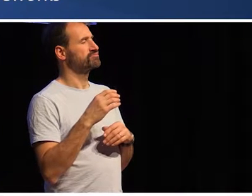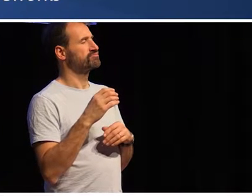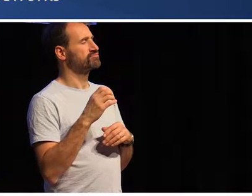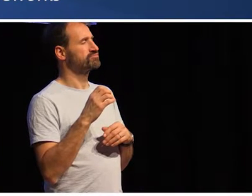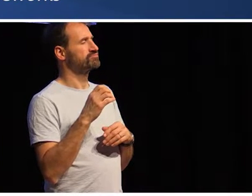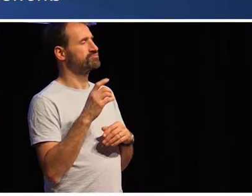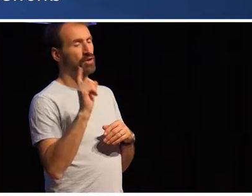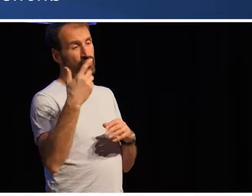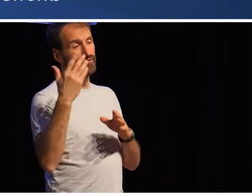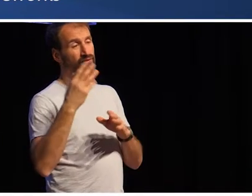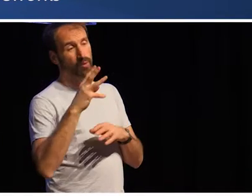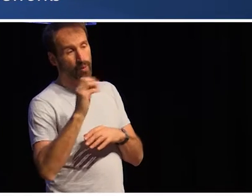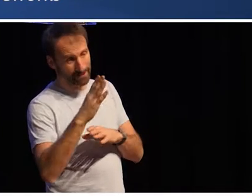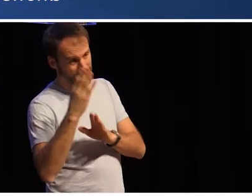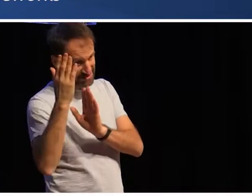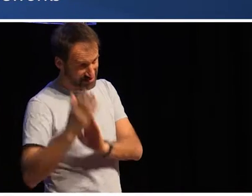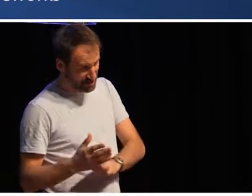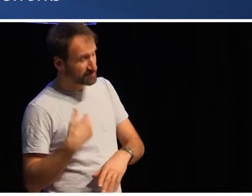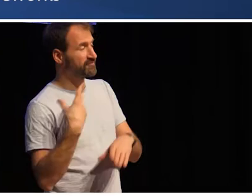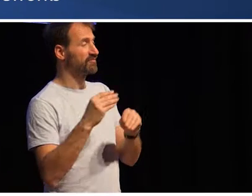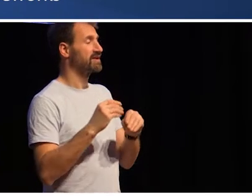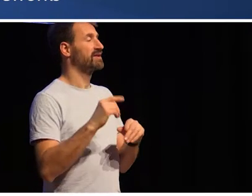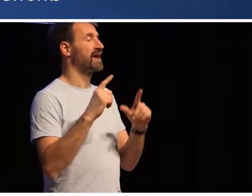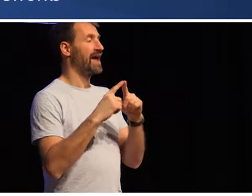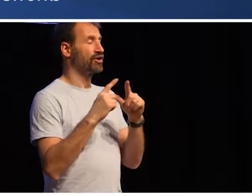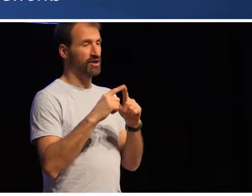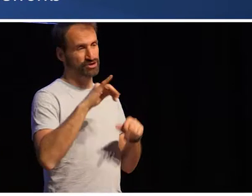use AngularJS, one, not two,